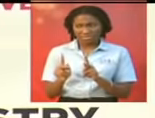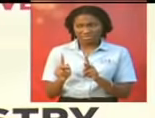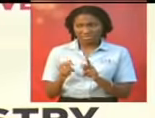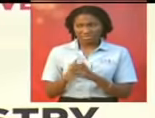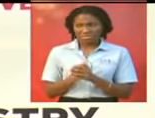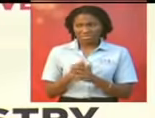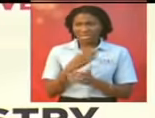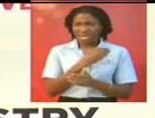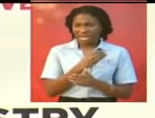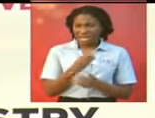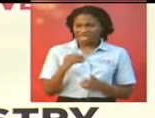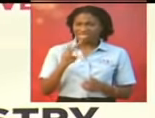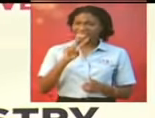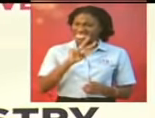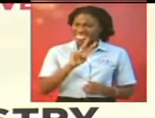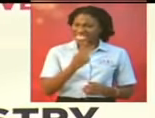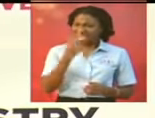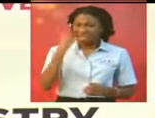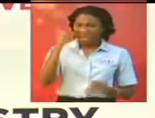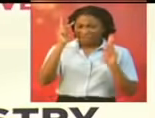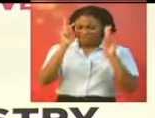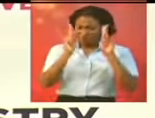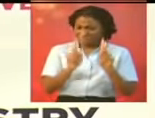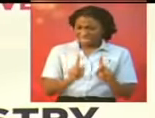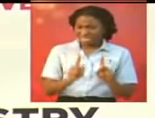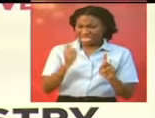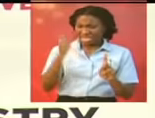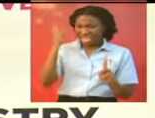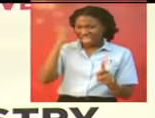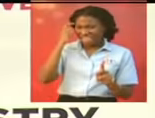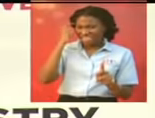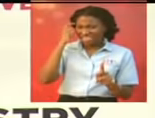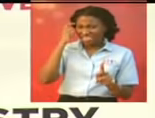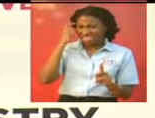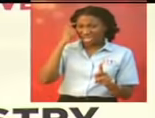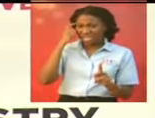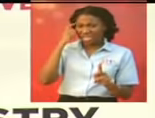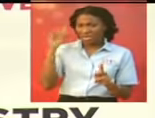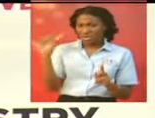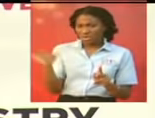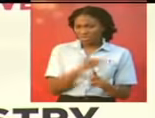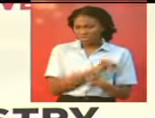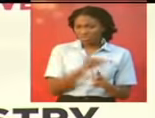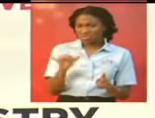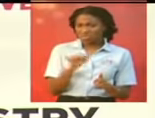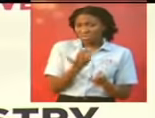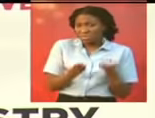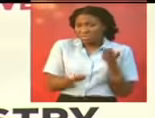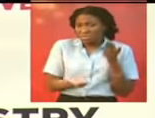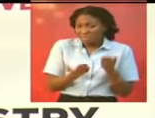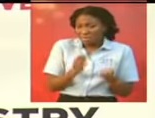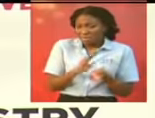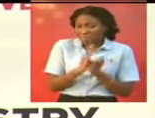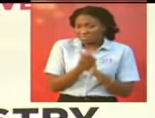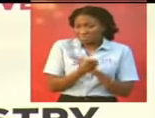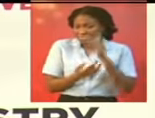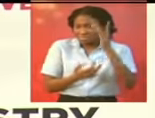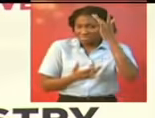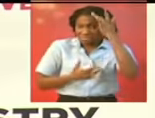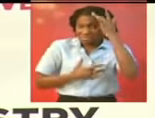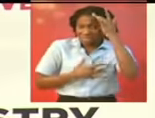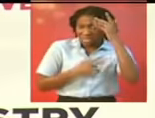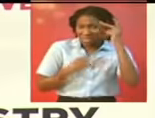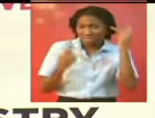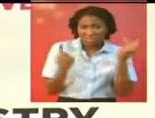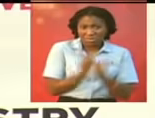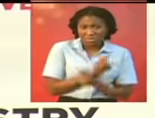think fits the criteria that only came to light about a day ago. That is still under investigation. Seems likely that it may